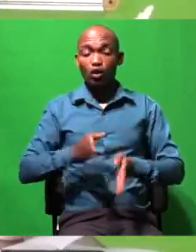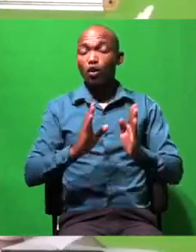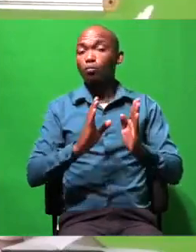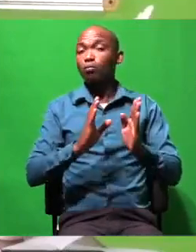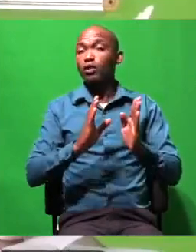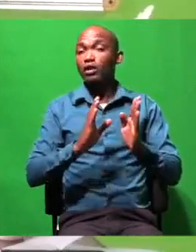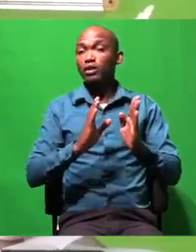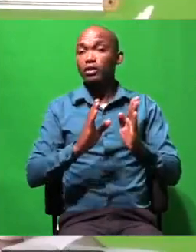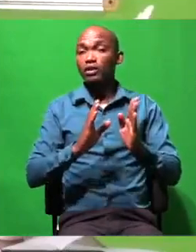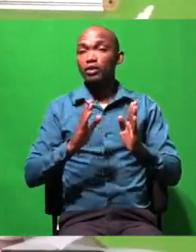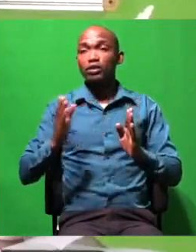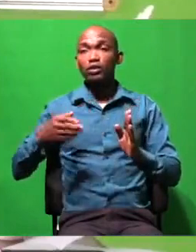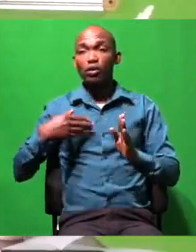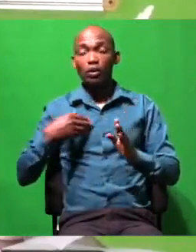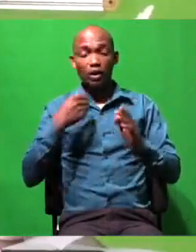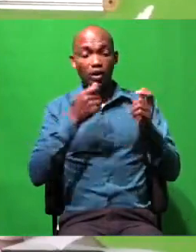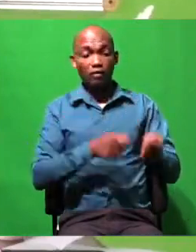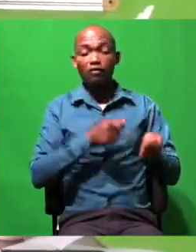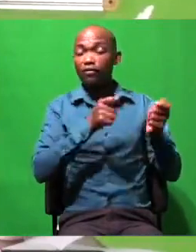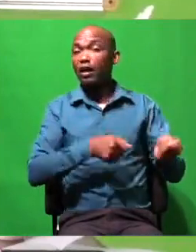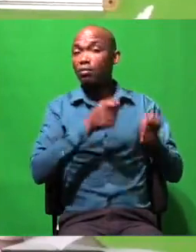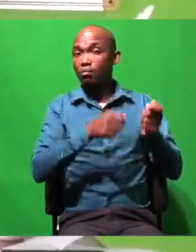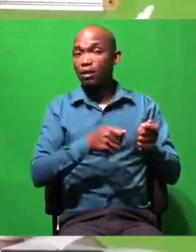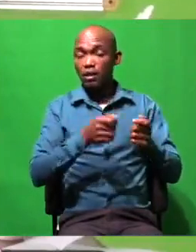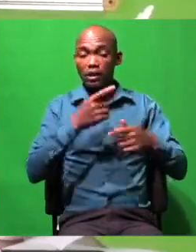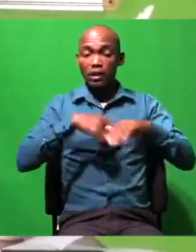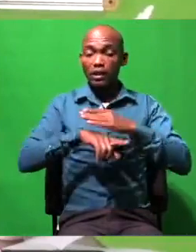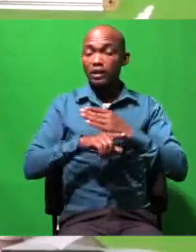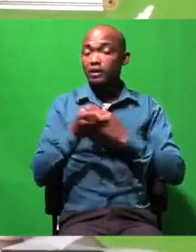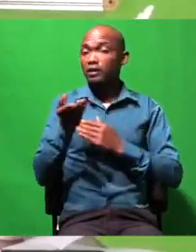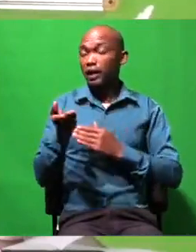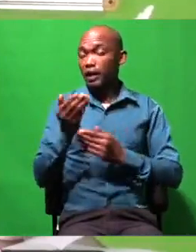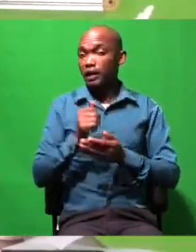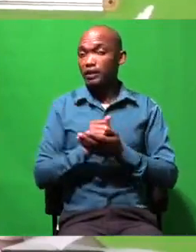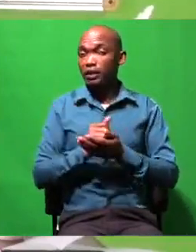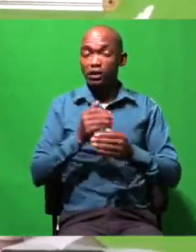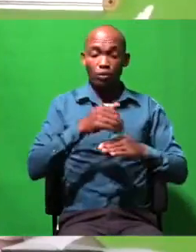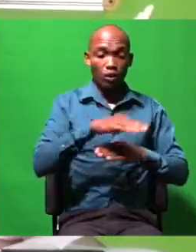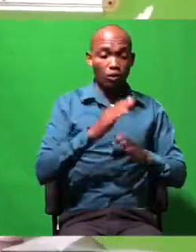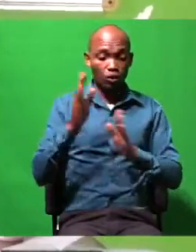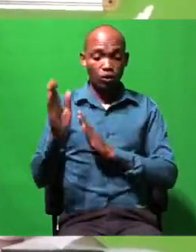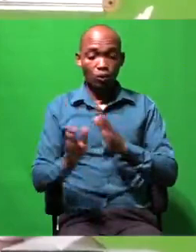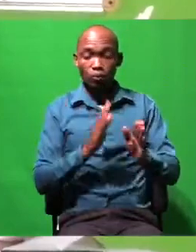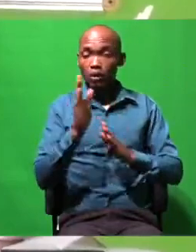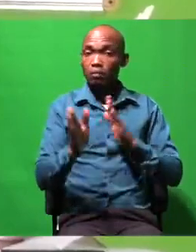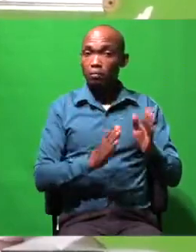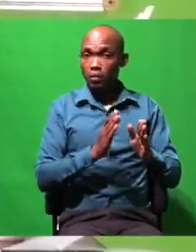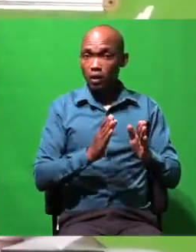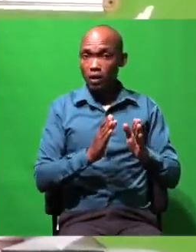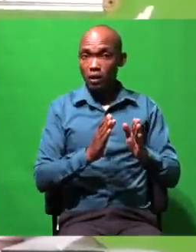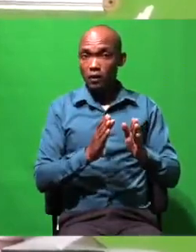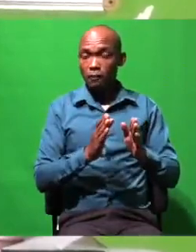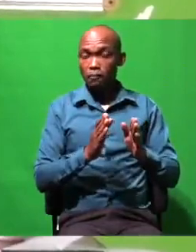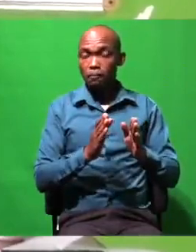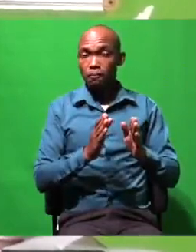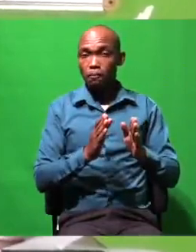production, we mean that we need farmers right here in such a way that they are going to prepare, they are going